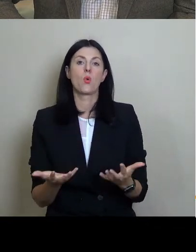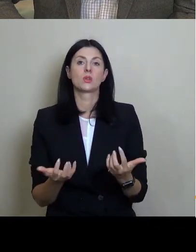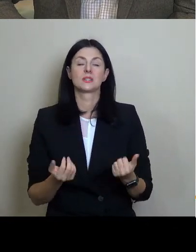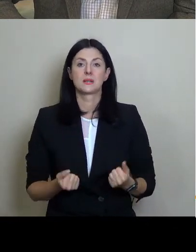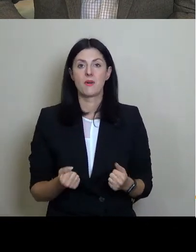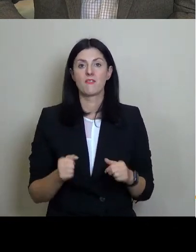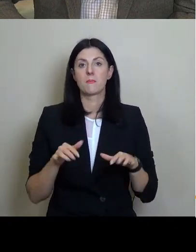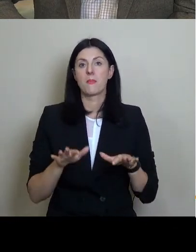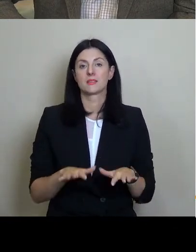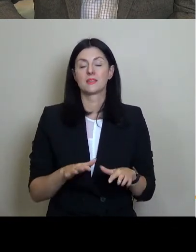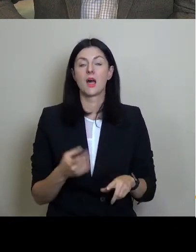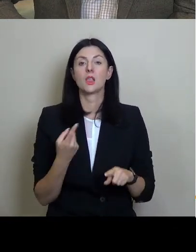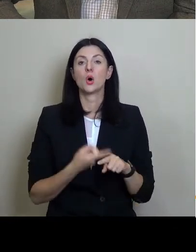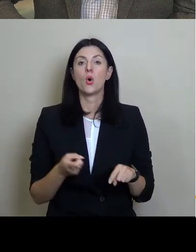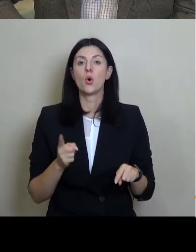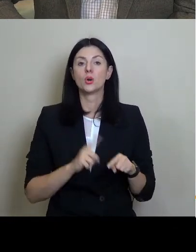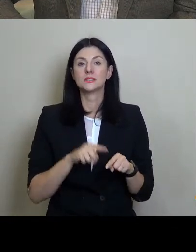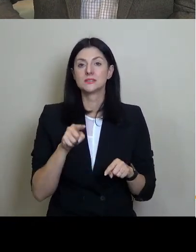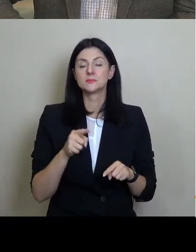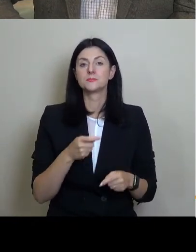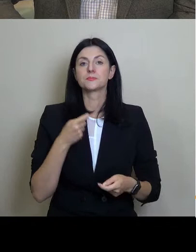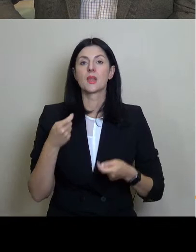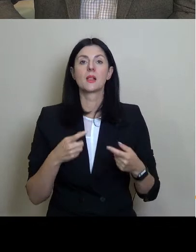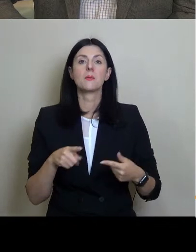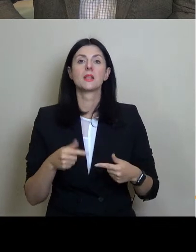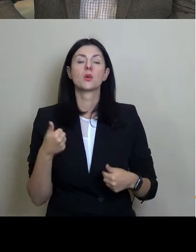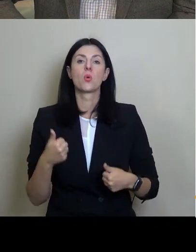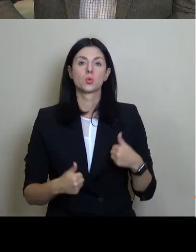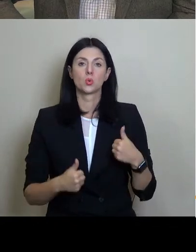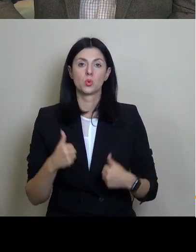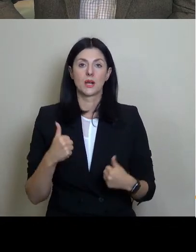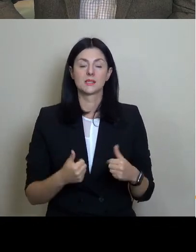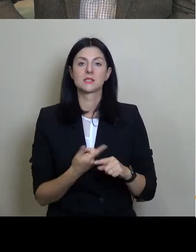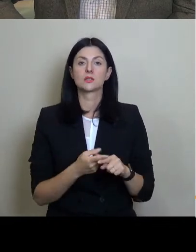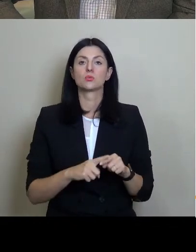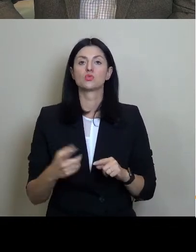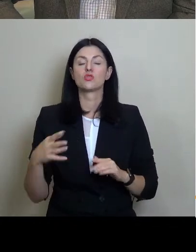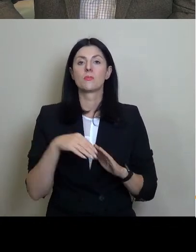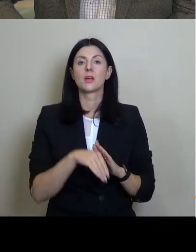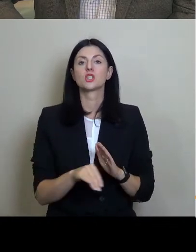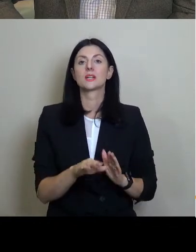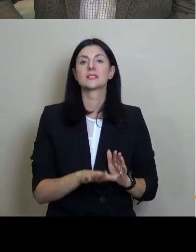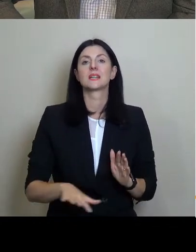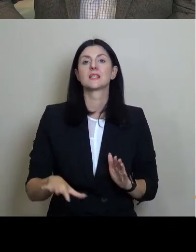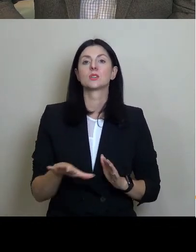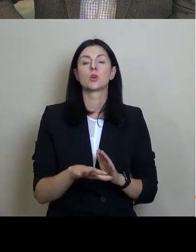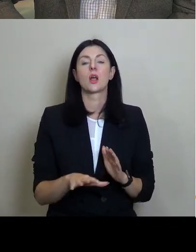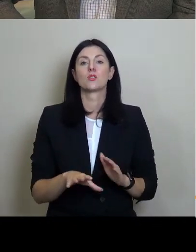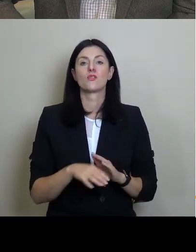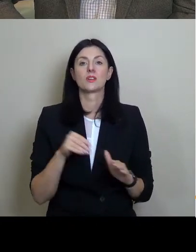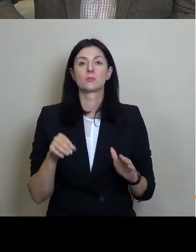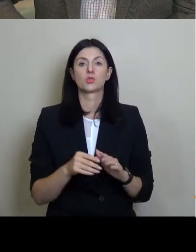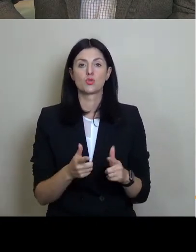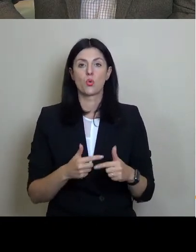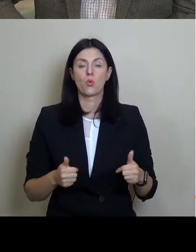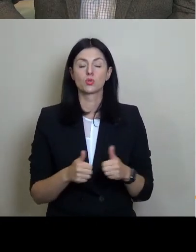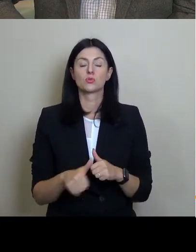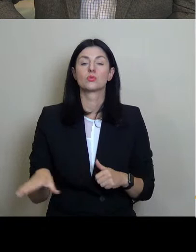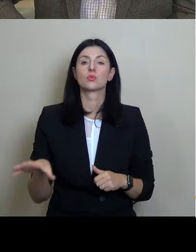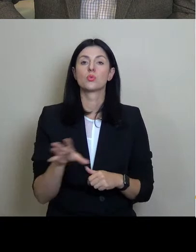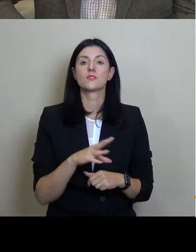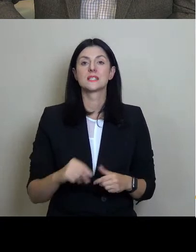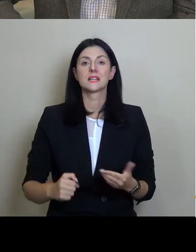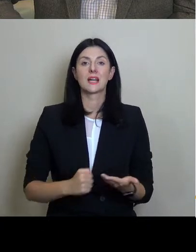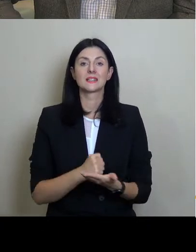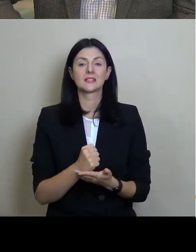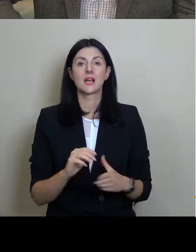party, he would stay the third and would receive the mandate. So that's the competition element, because within the constituency, all candidates from